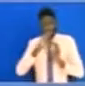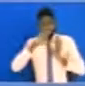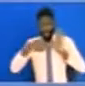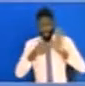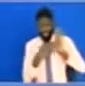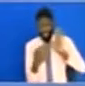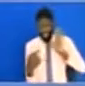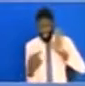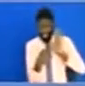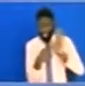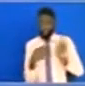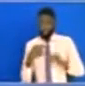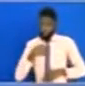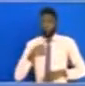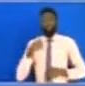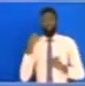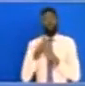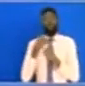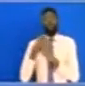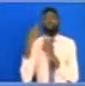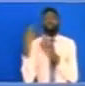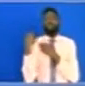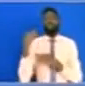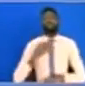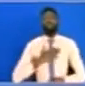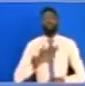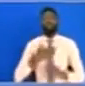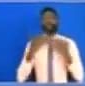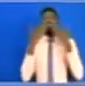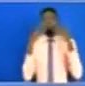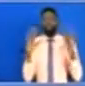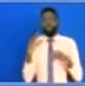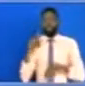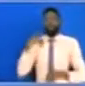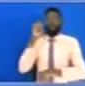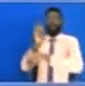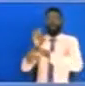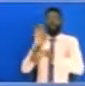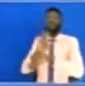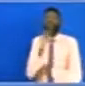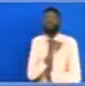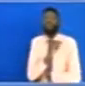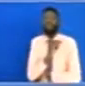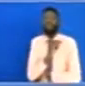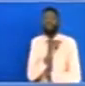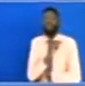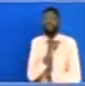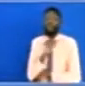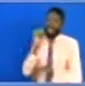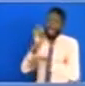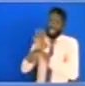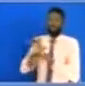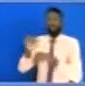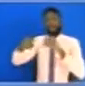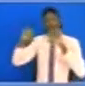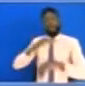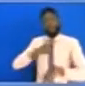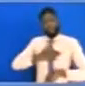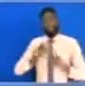have discharged my responsibility. I have given advice to my boss on many